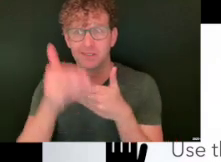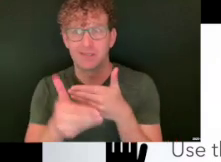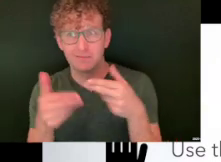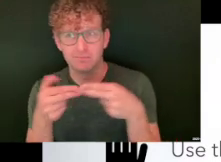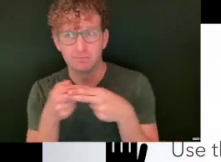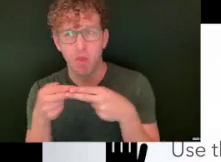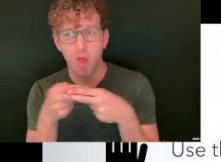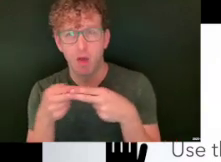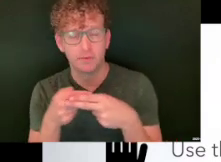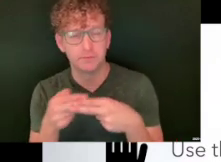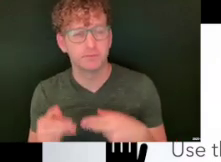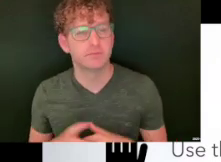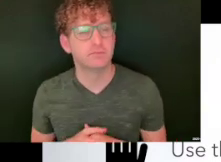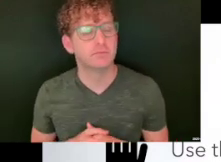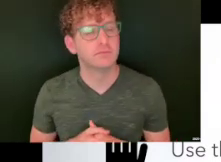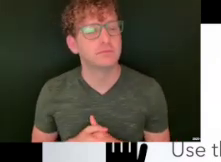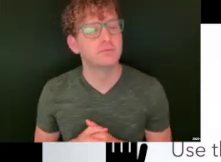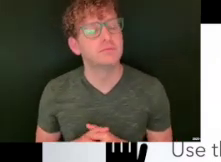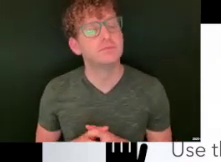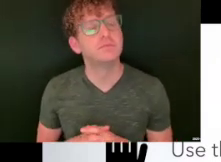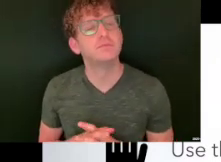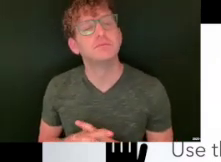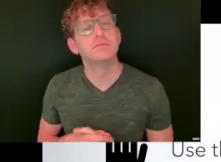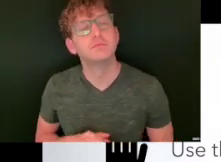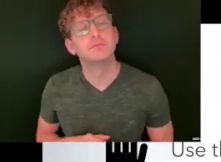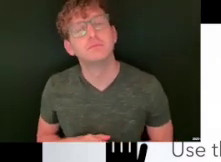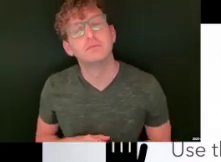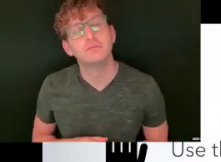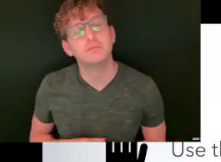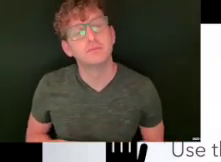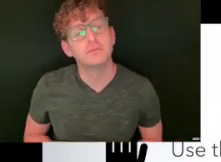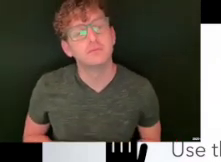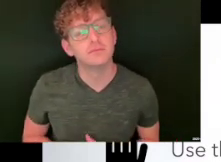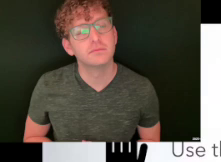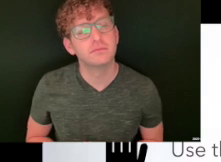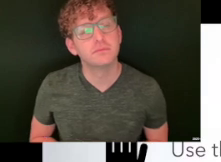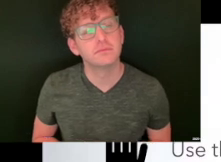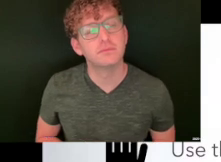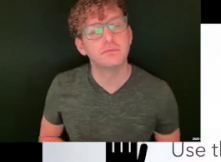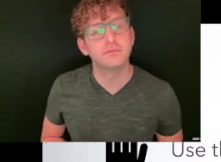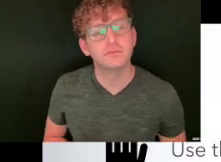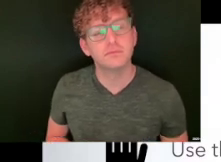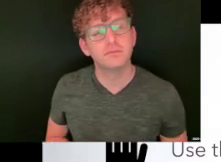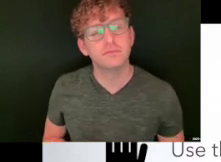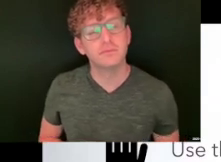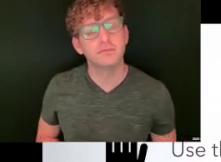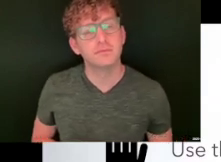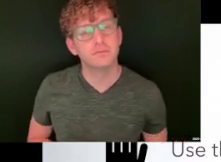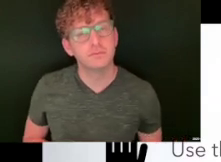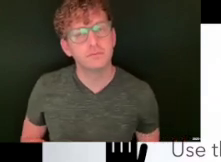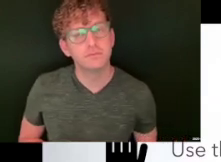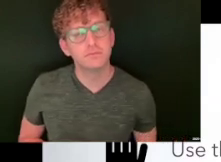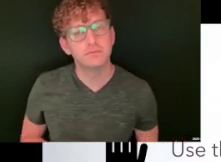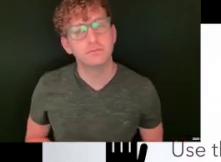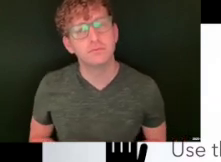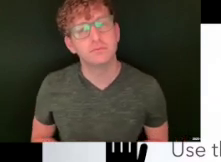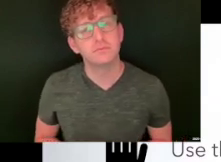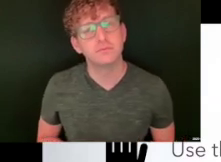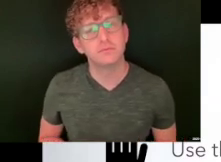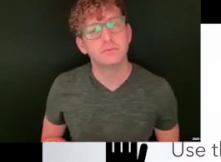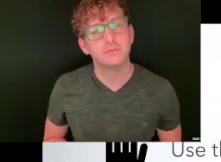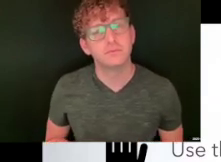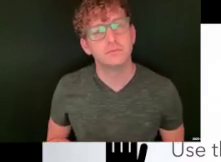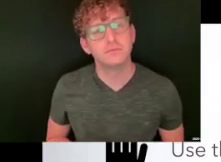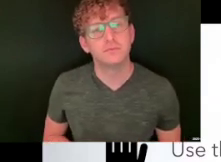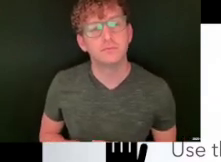to ask a question or make a comment. Please state your name and affiliation if you have